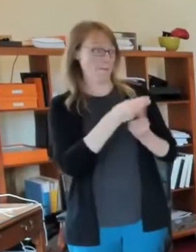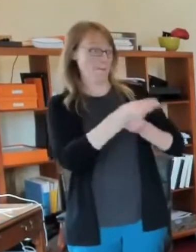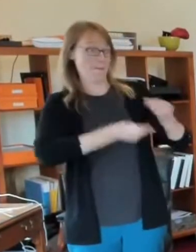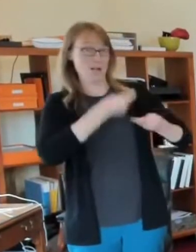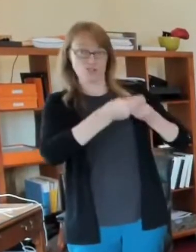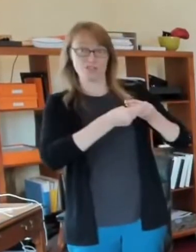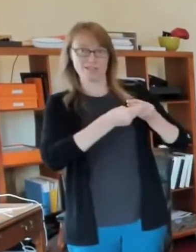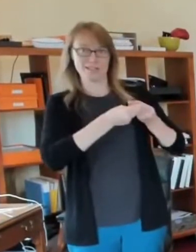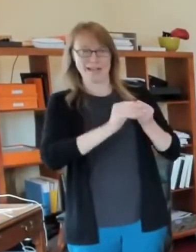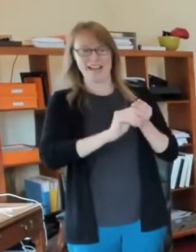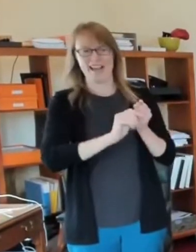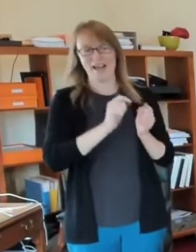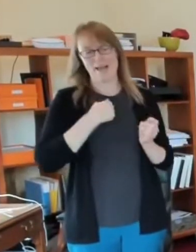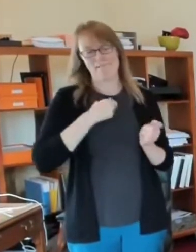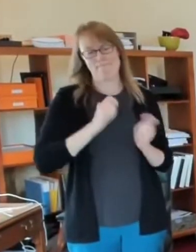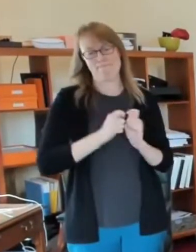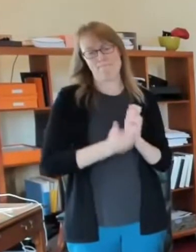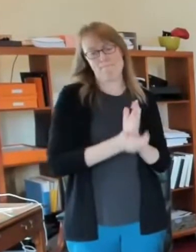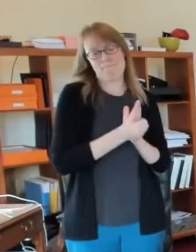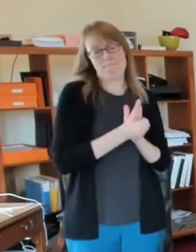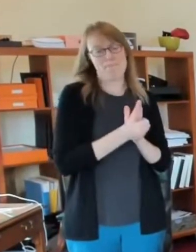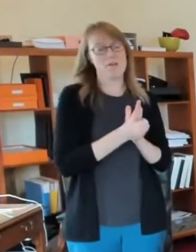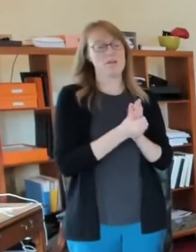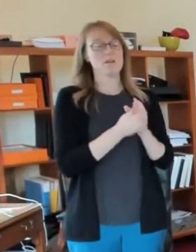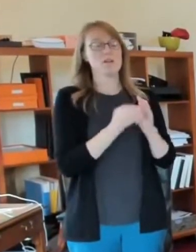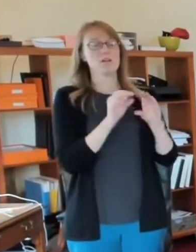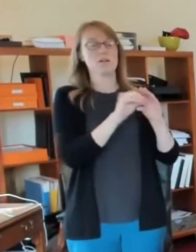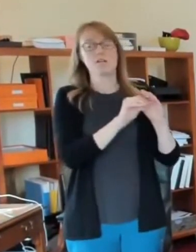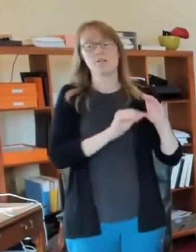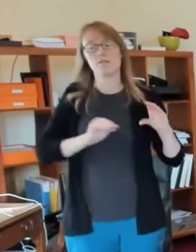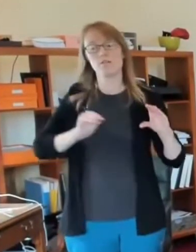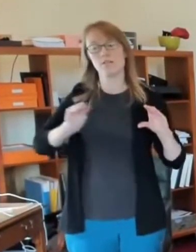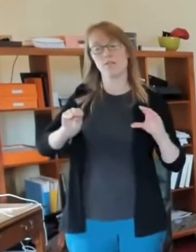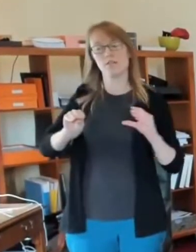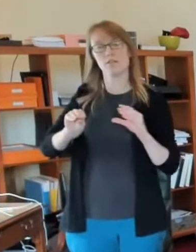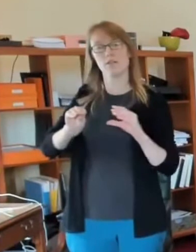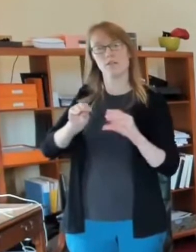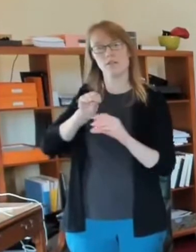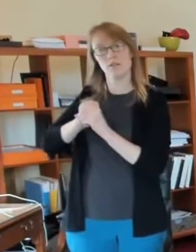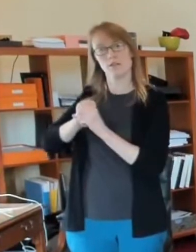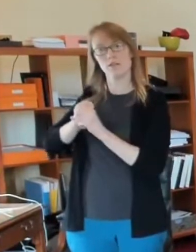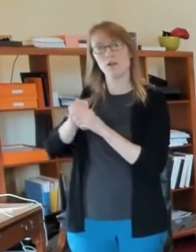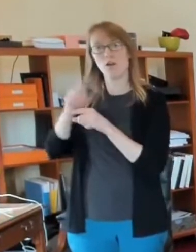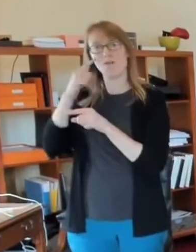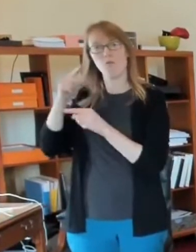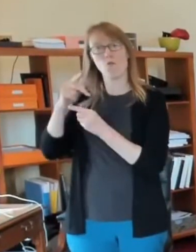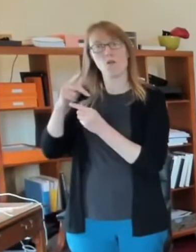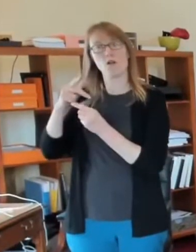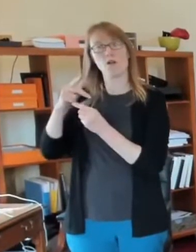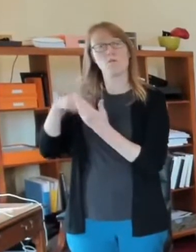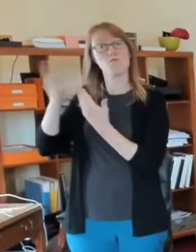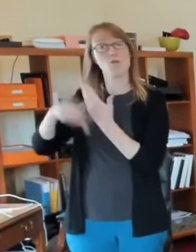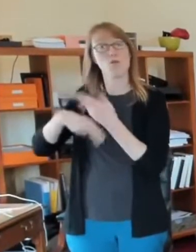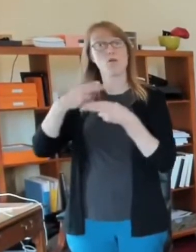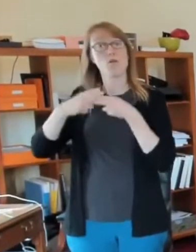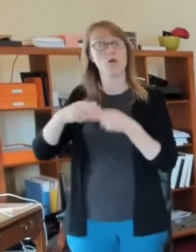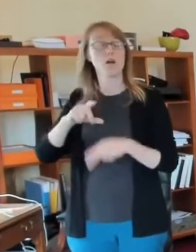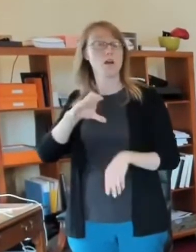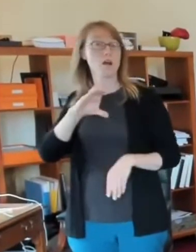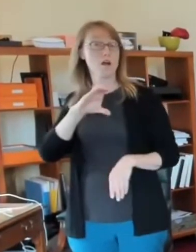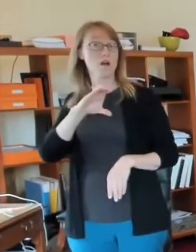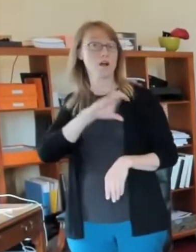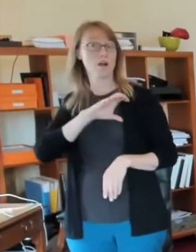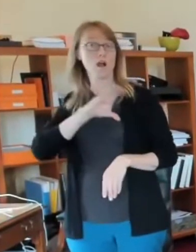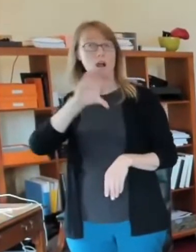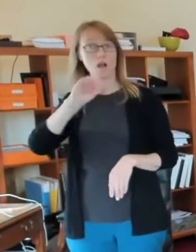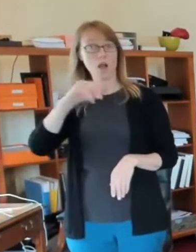million out of the corrections budget and put it into a program called Cops and Clinicians. Cops and Clinicians means that you use